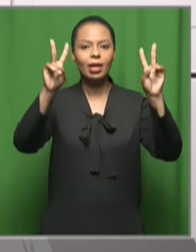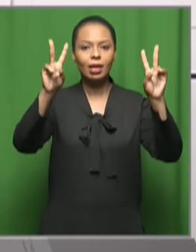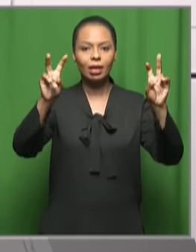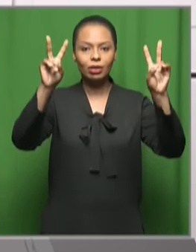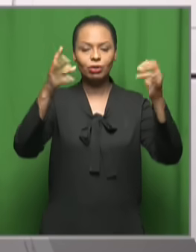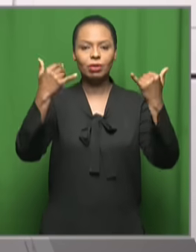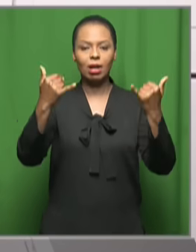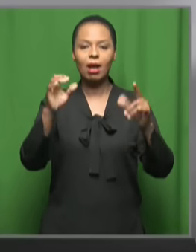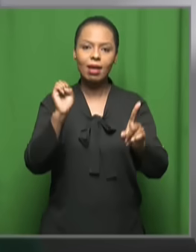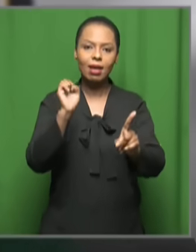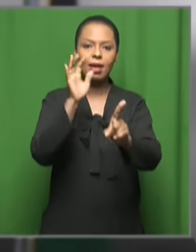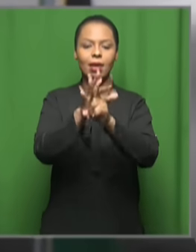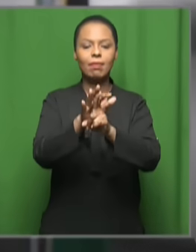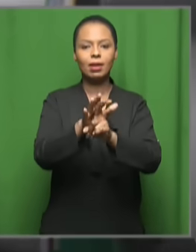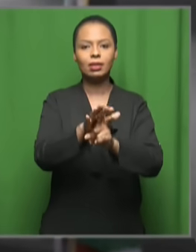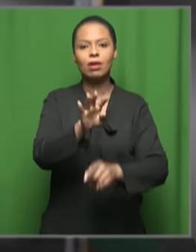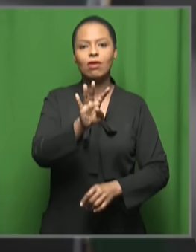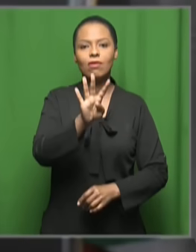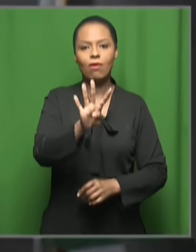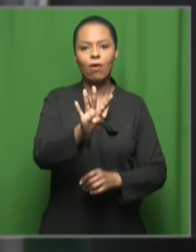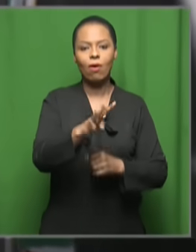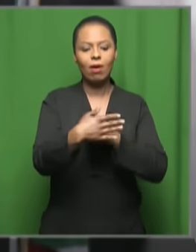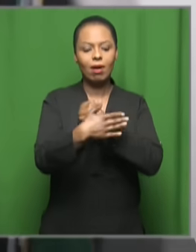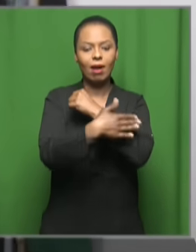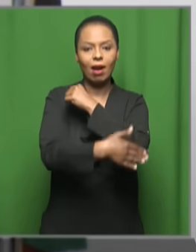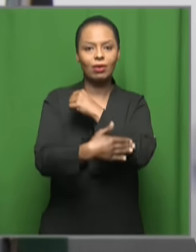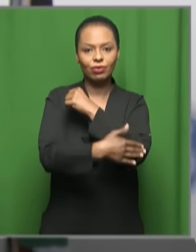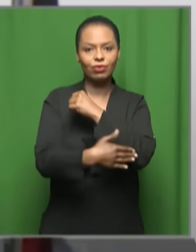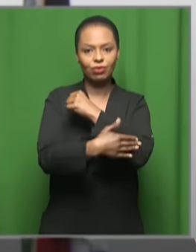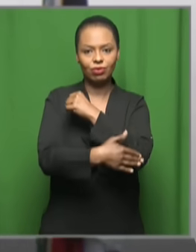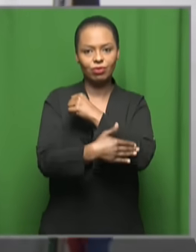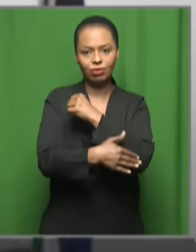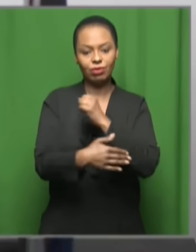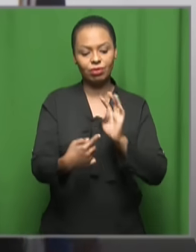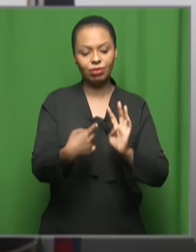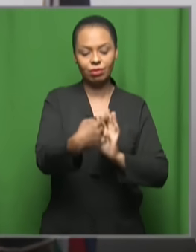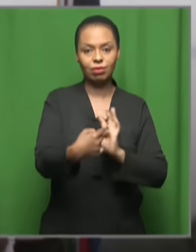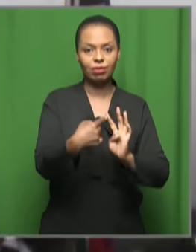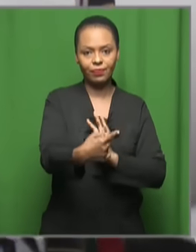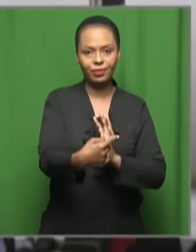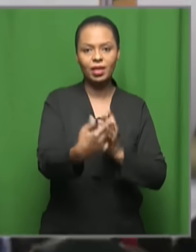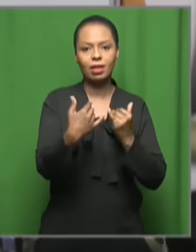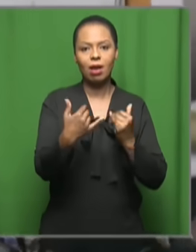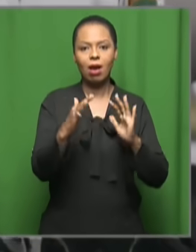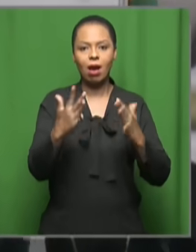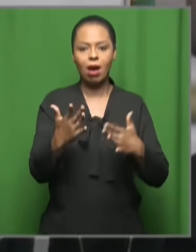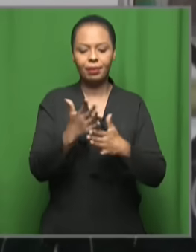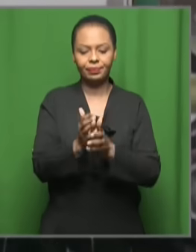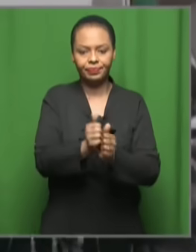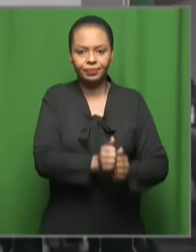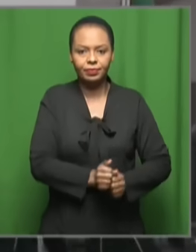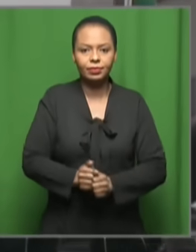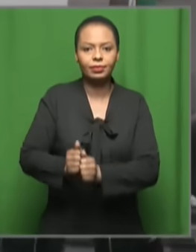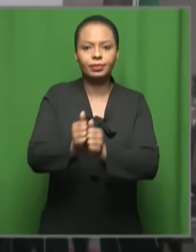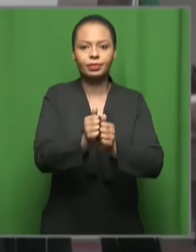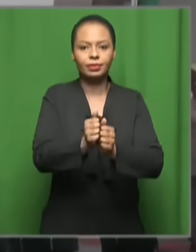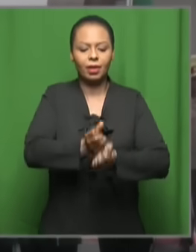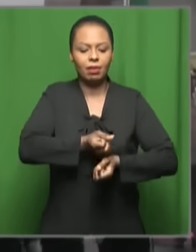been affecting those four countries have really come together in terms of each country carrying that